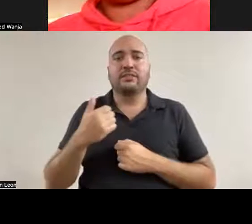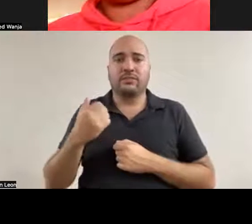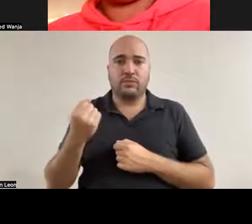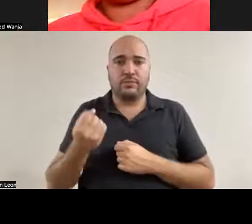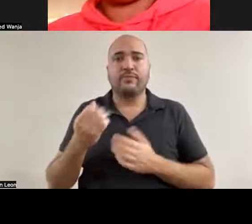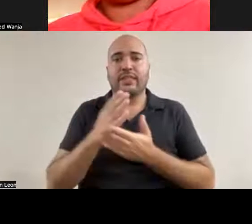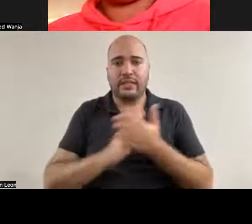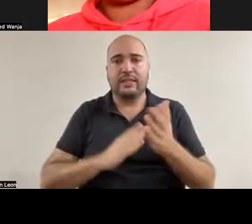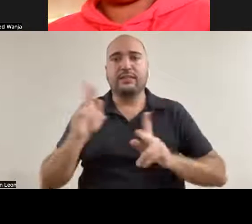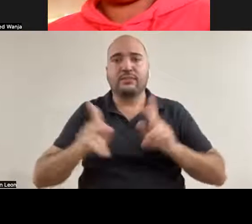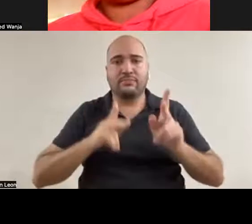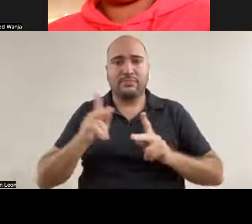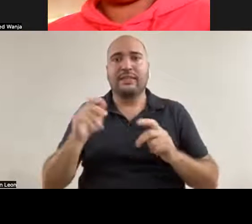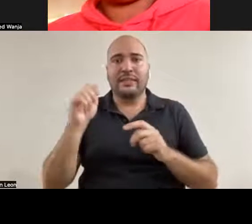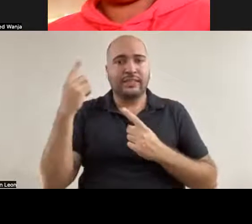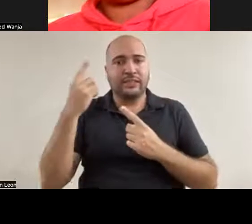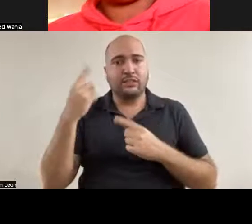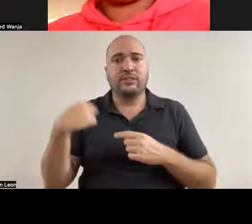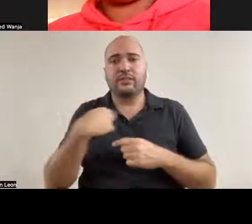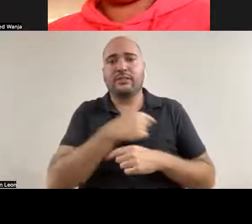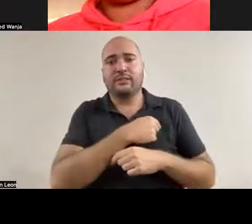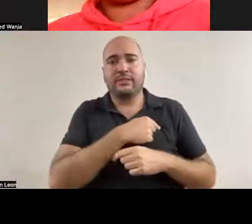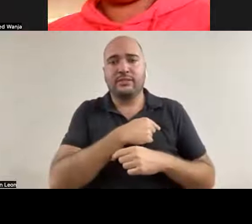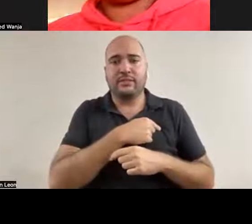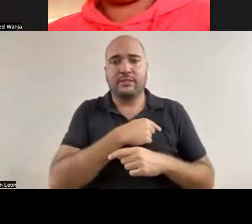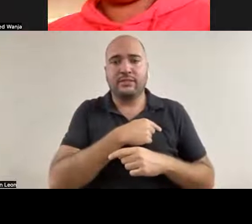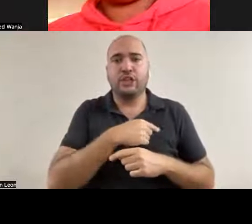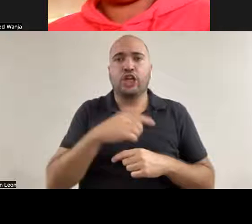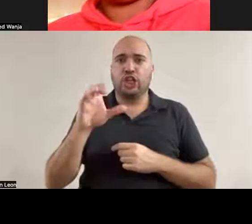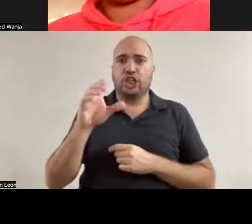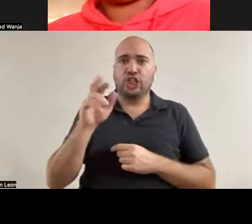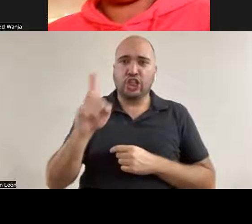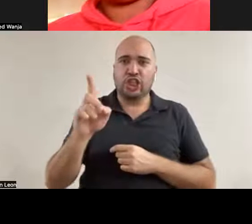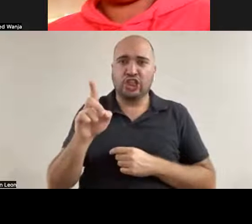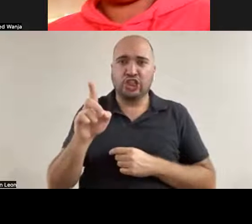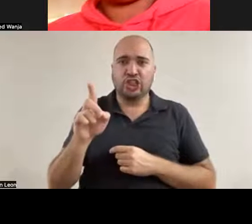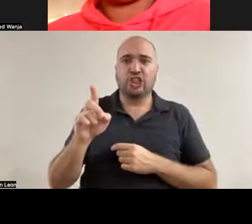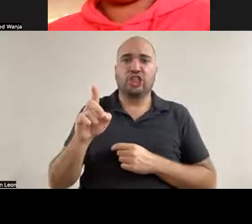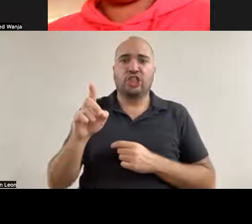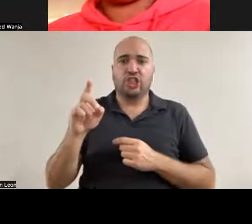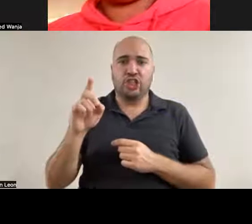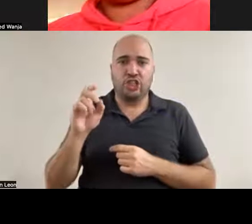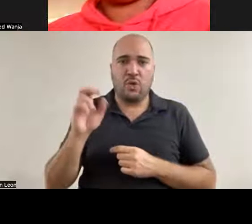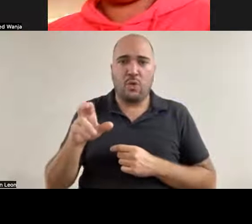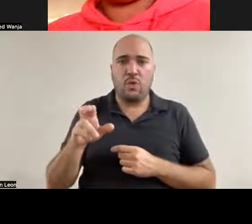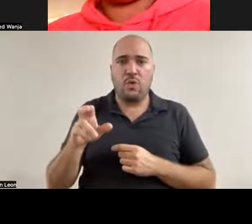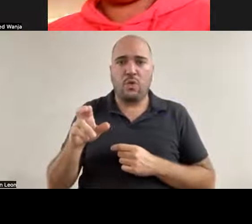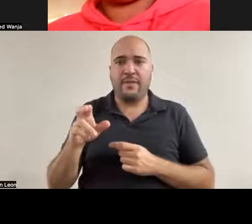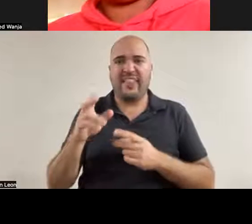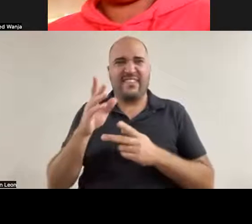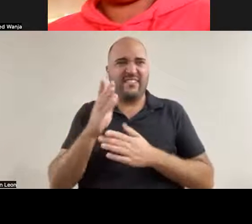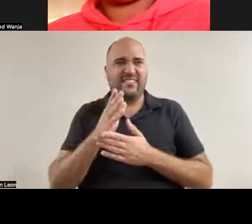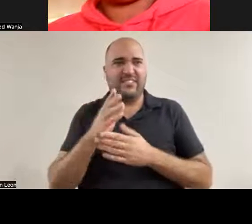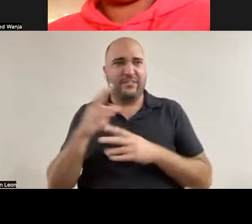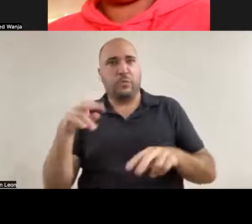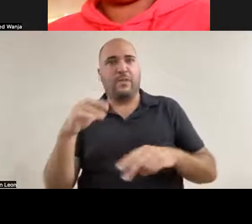Some people consider us cursed or a former punishment on